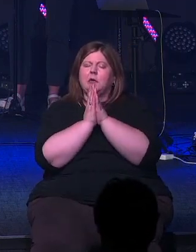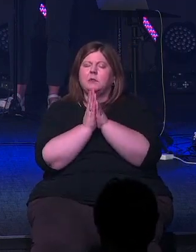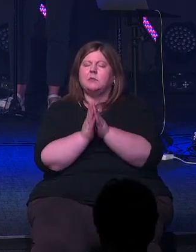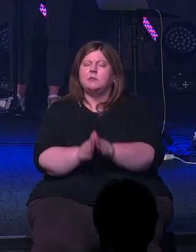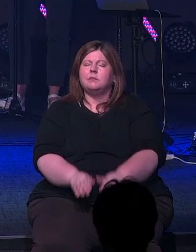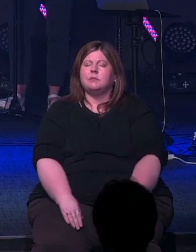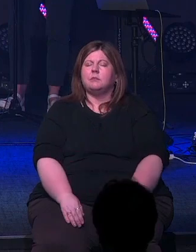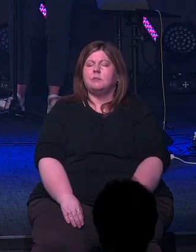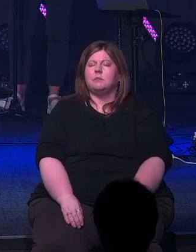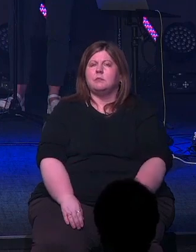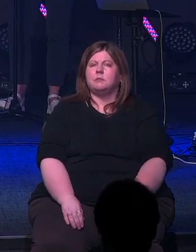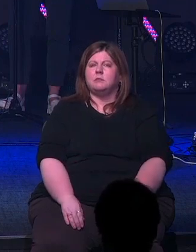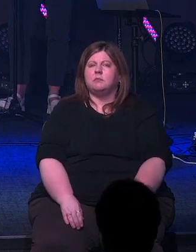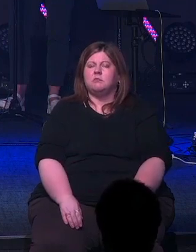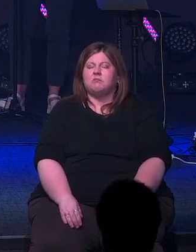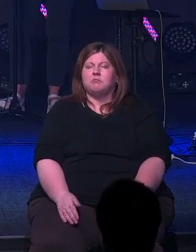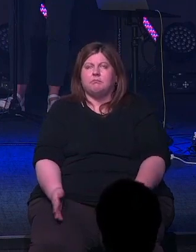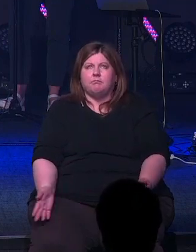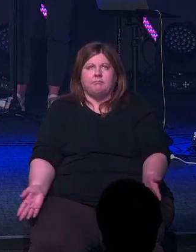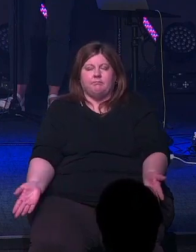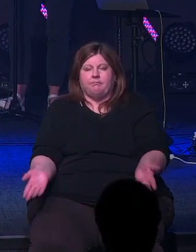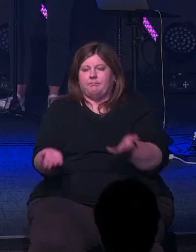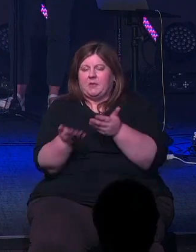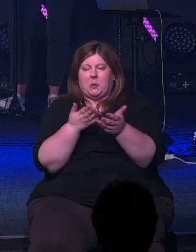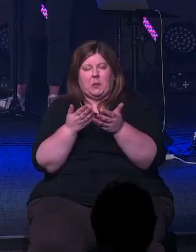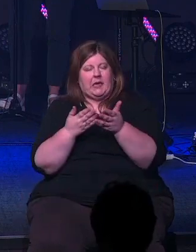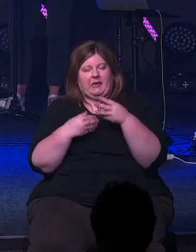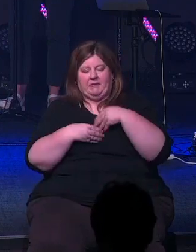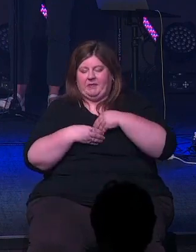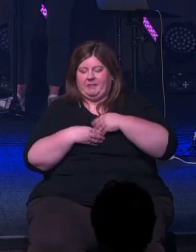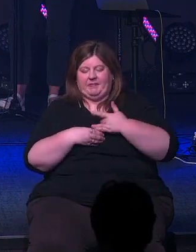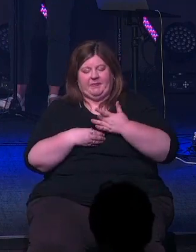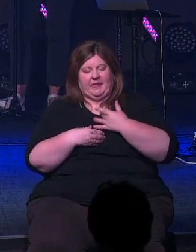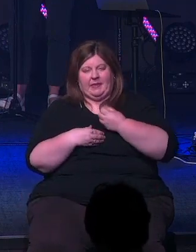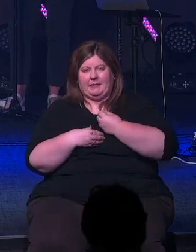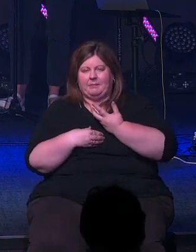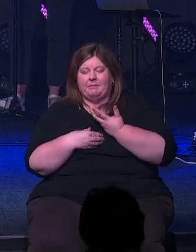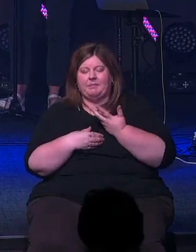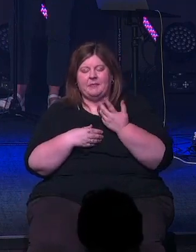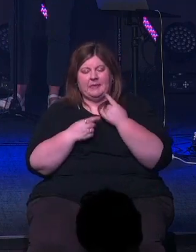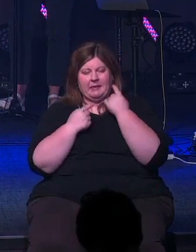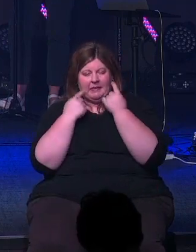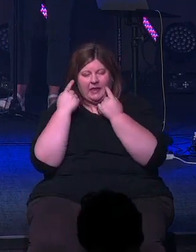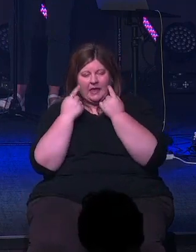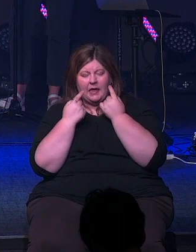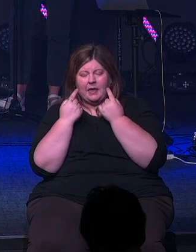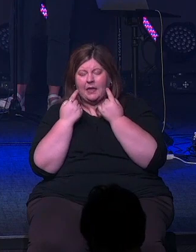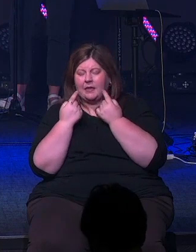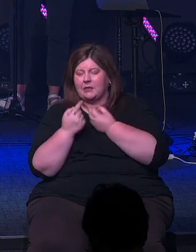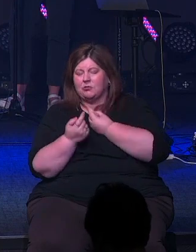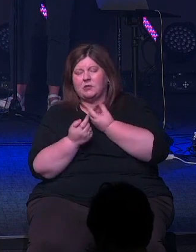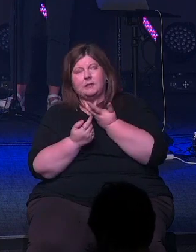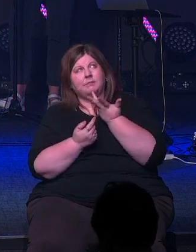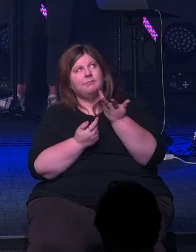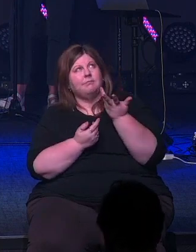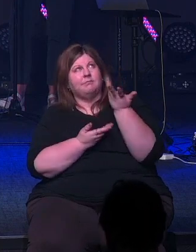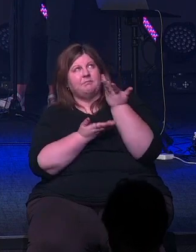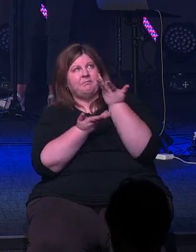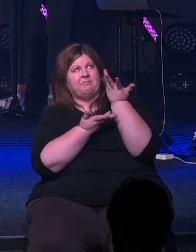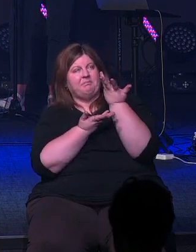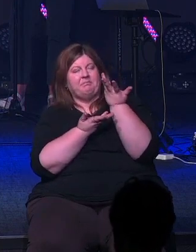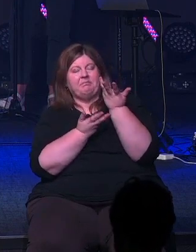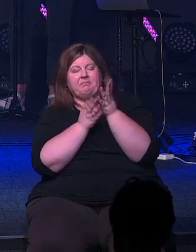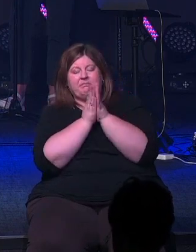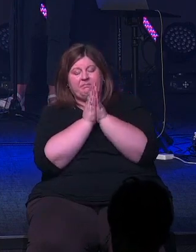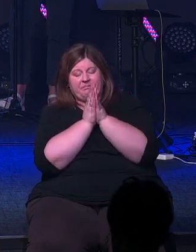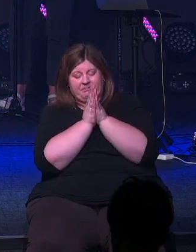So we can go ahead now and just whatever you're feeling, whatever you're thinking, just talk to God about that. Whatever it